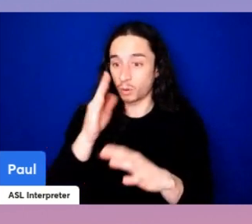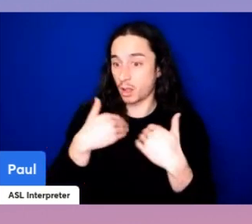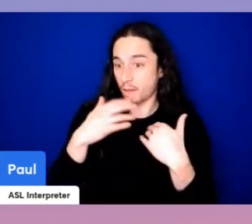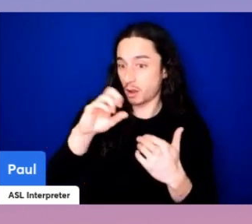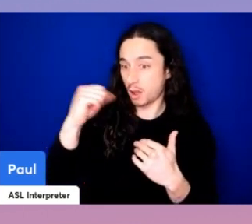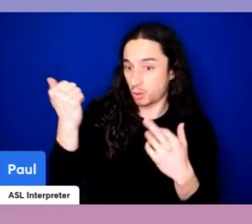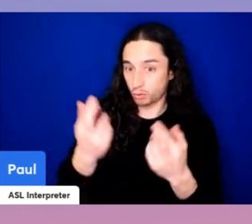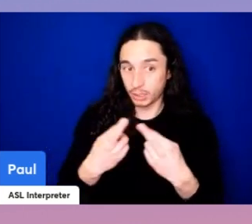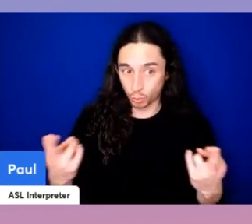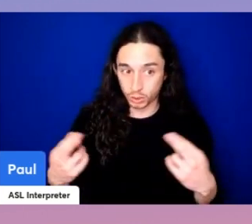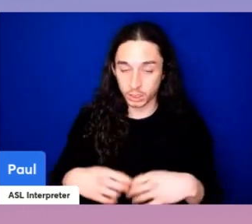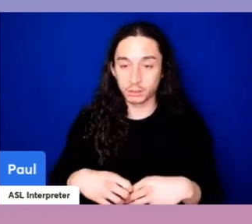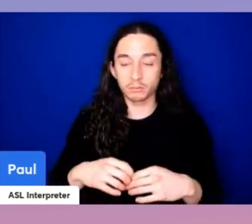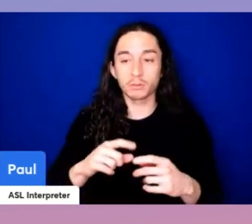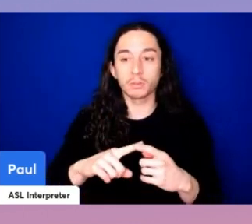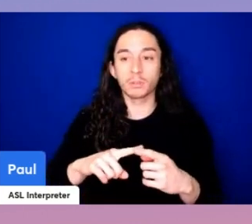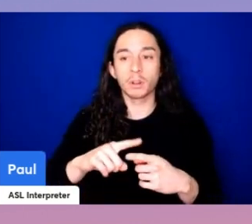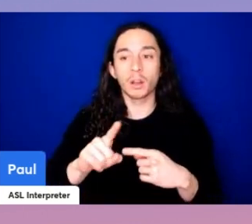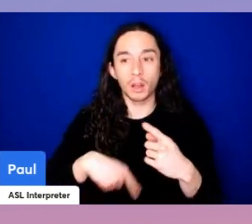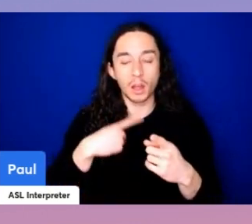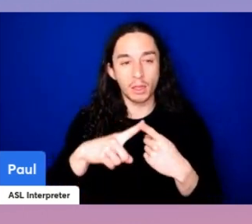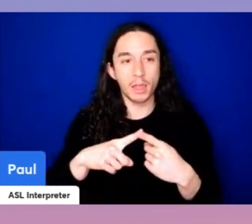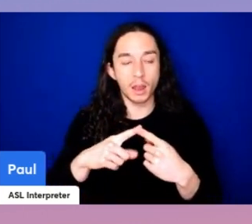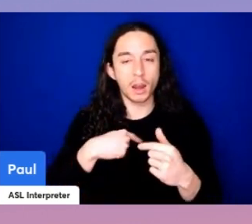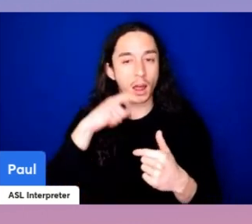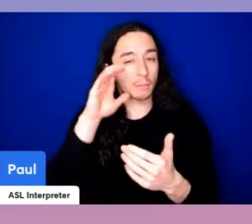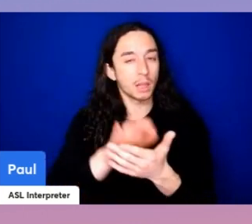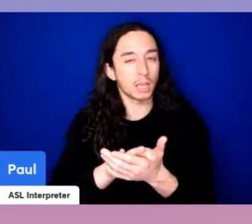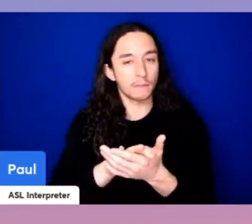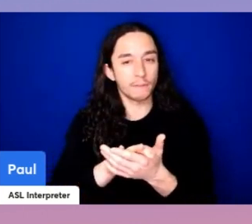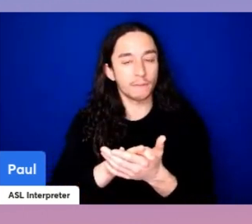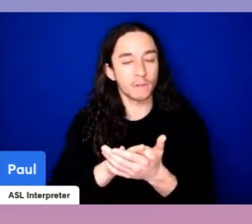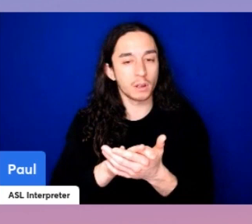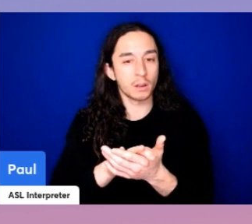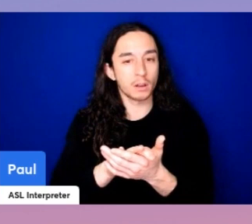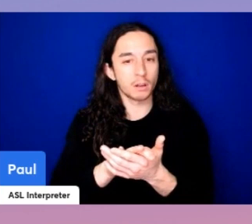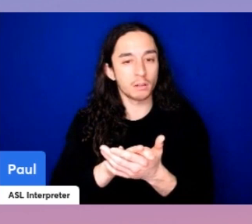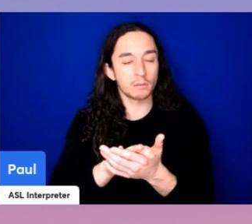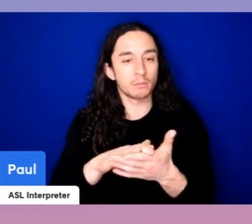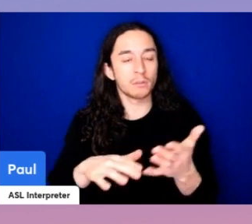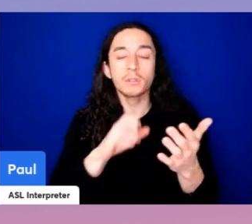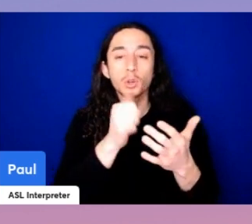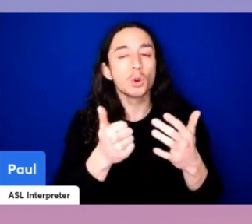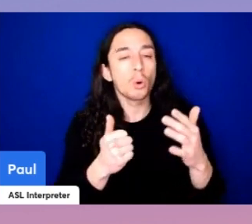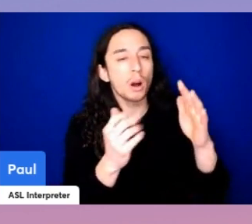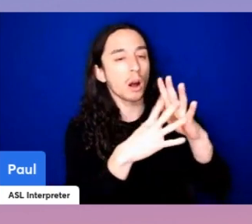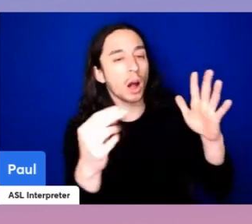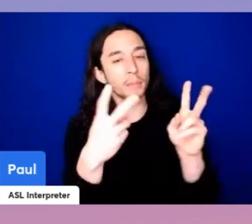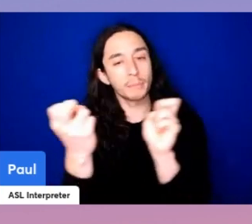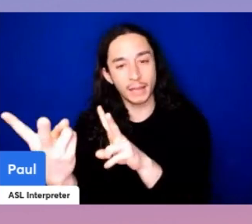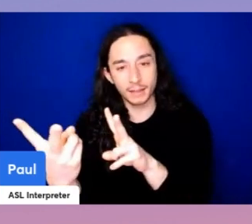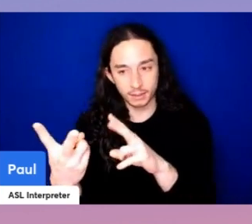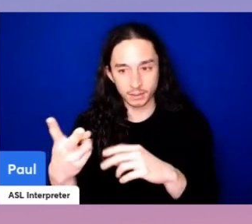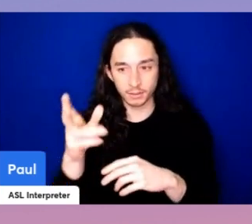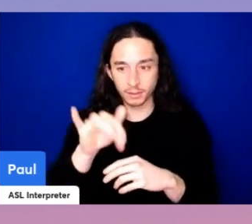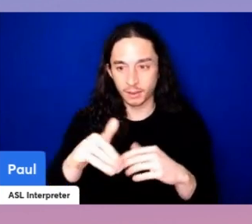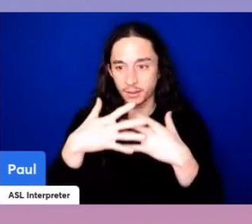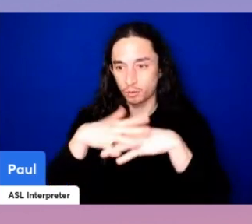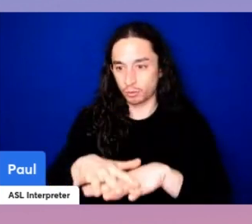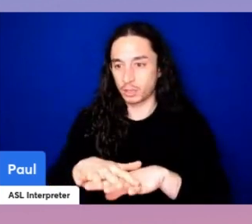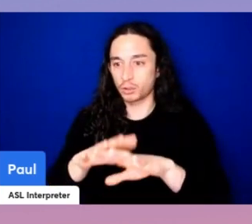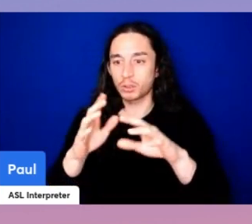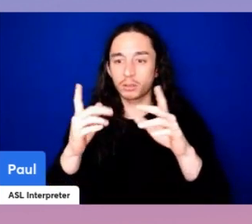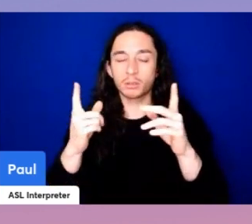then I believe you will not try to copy paste the configuration and you use